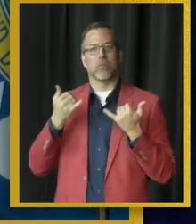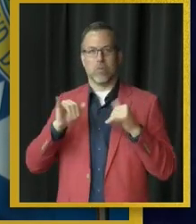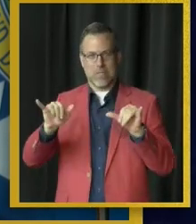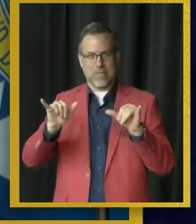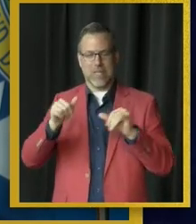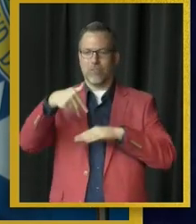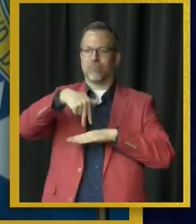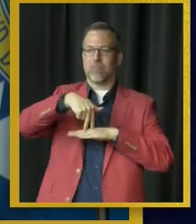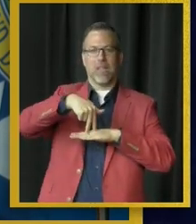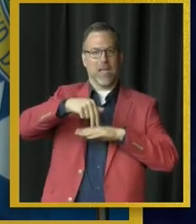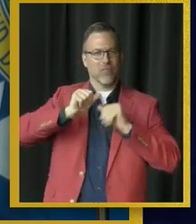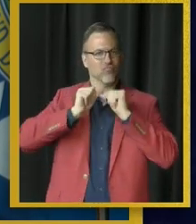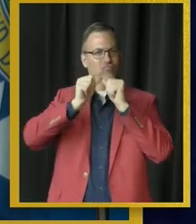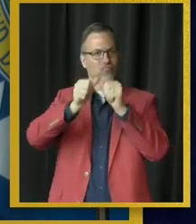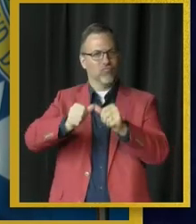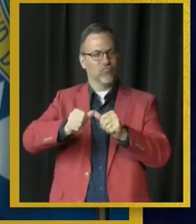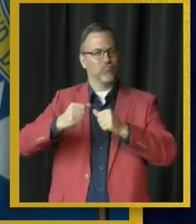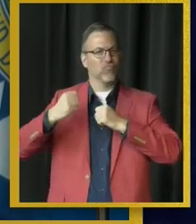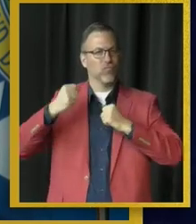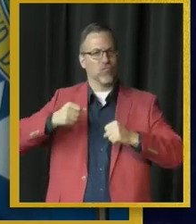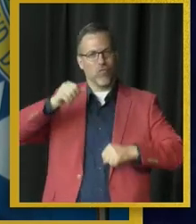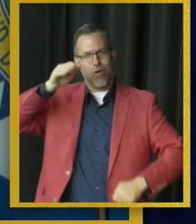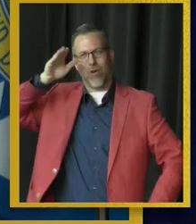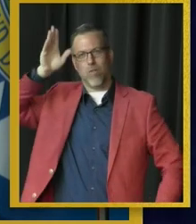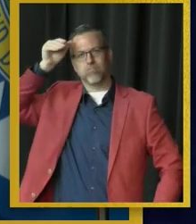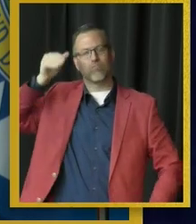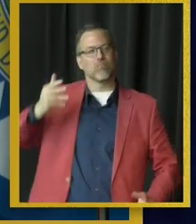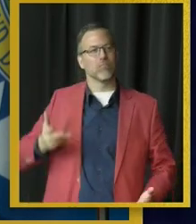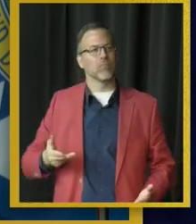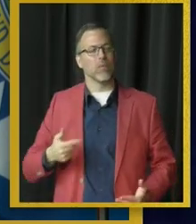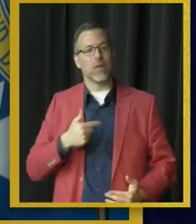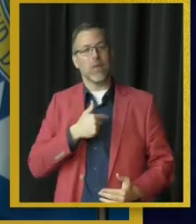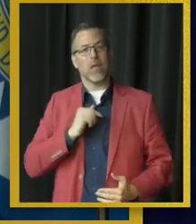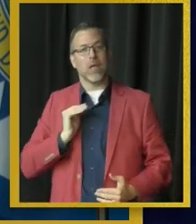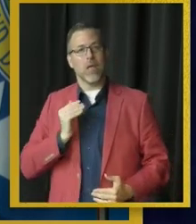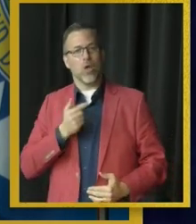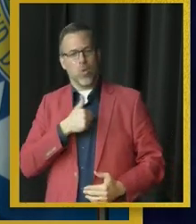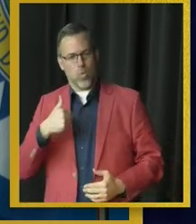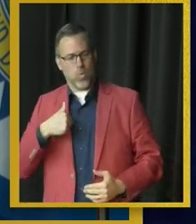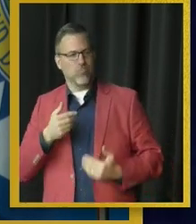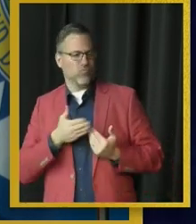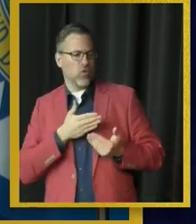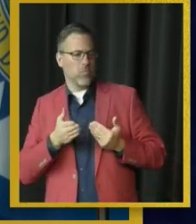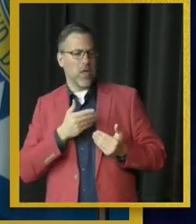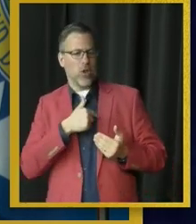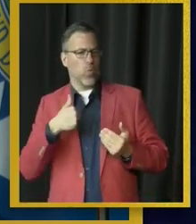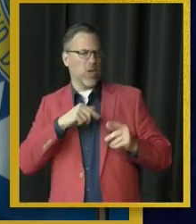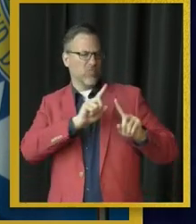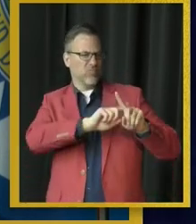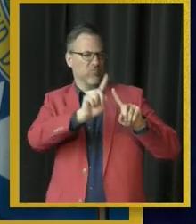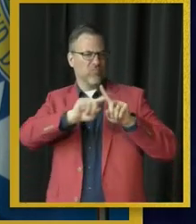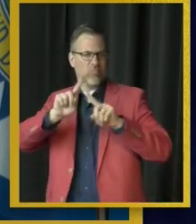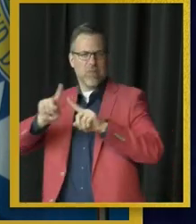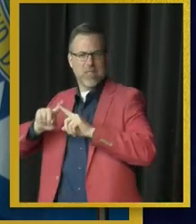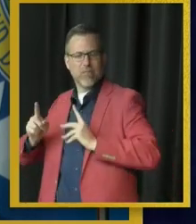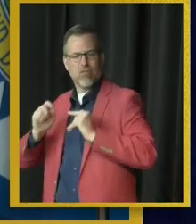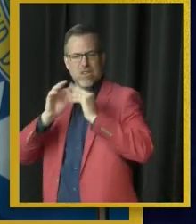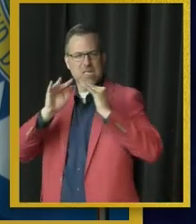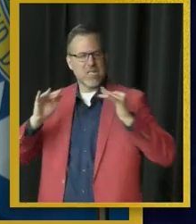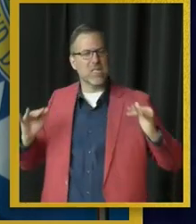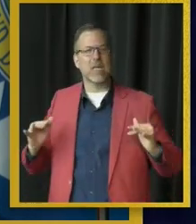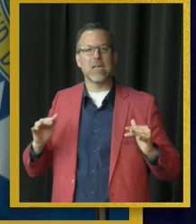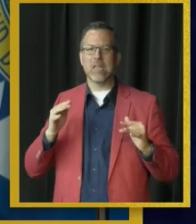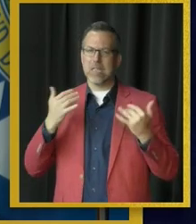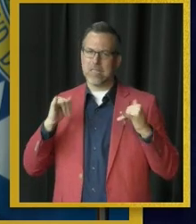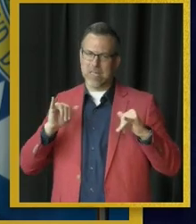as resilient as ever. Our ability to pick ourselves up despite our differences and press forward